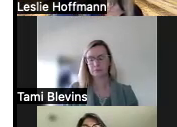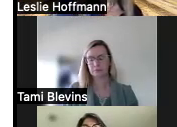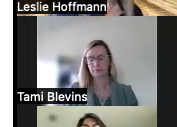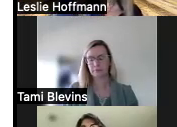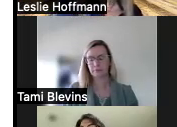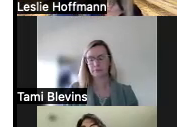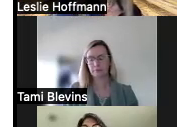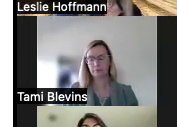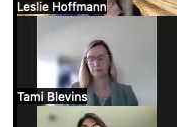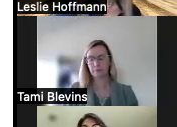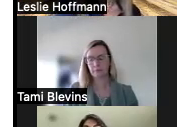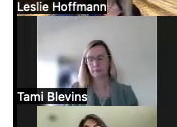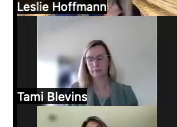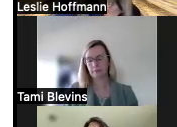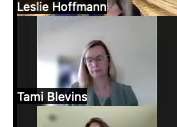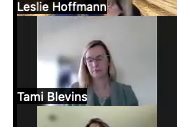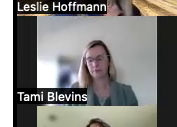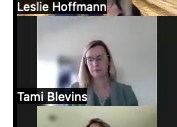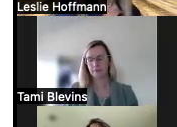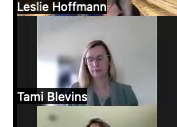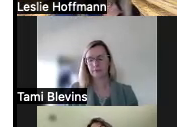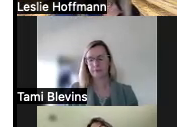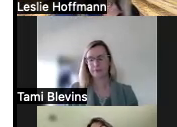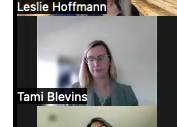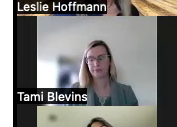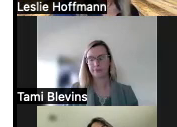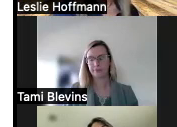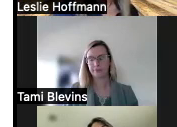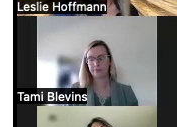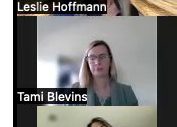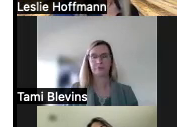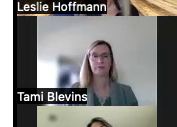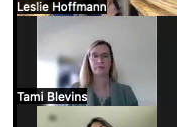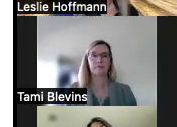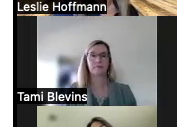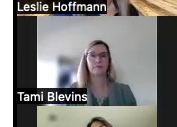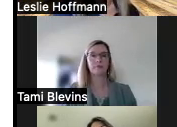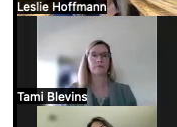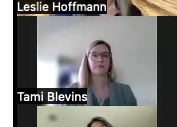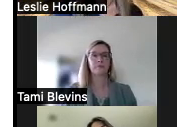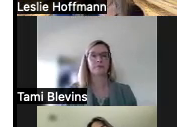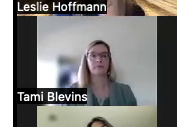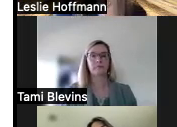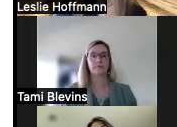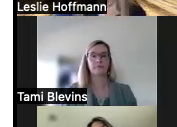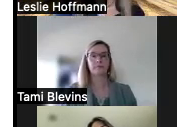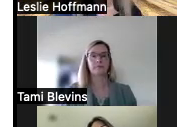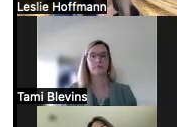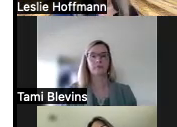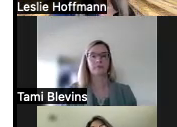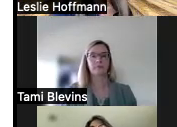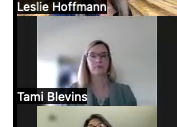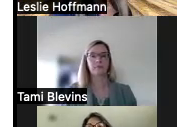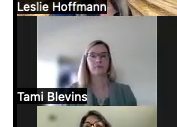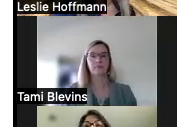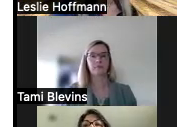that. This group is open to anybody who's interested. And then lastly, there's a newer resource in the state called